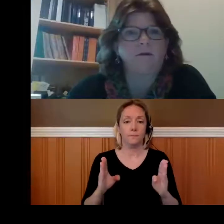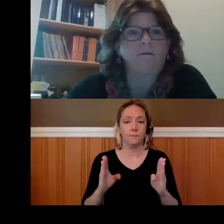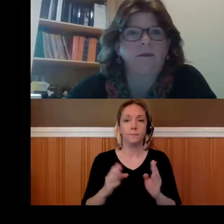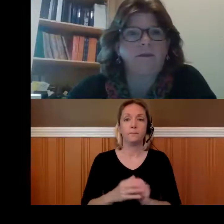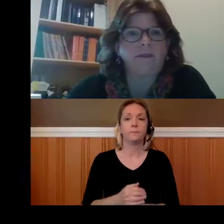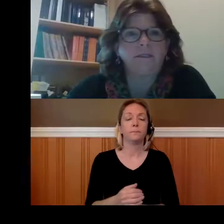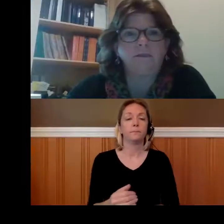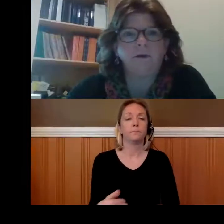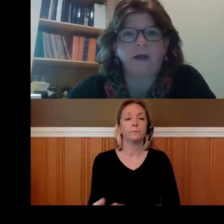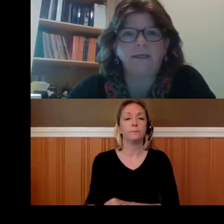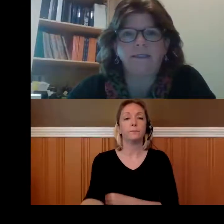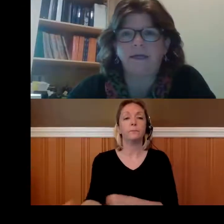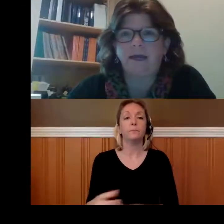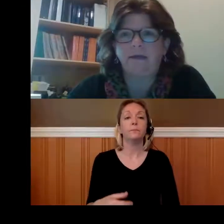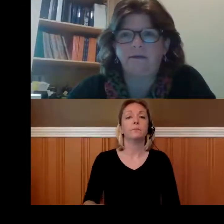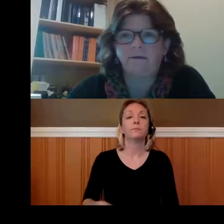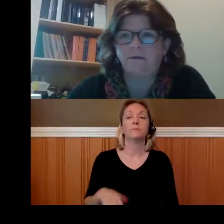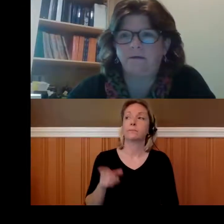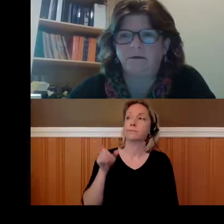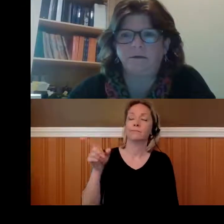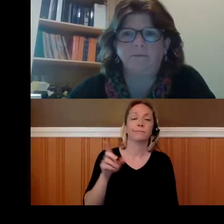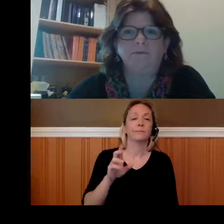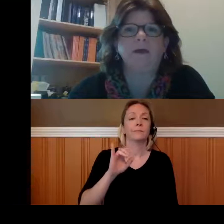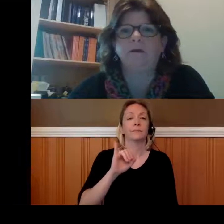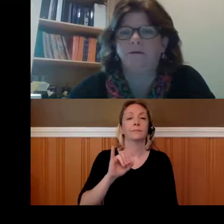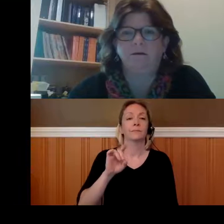So this is what IDEA